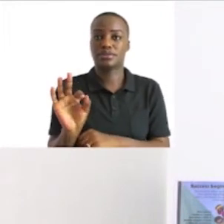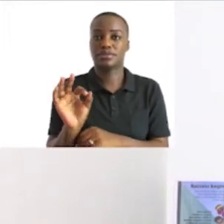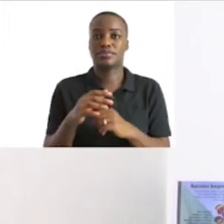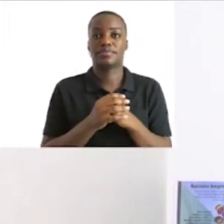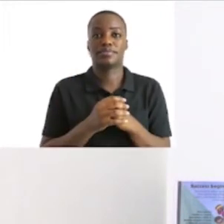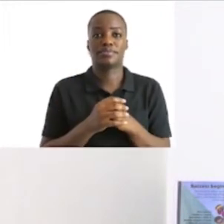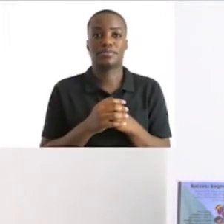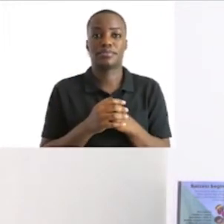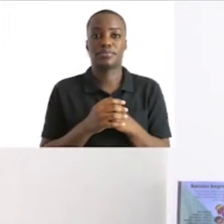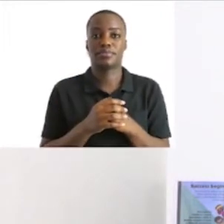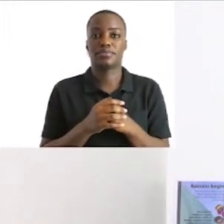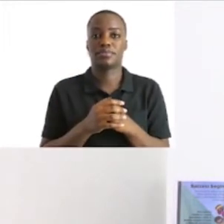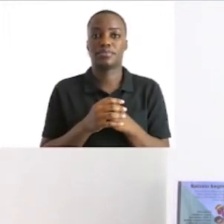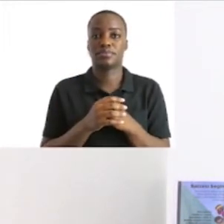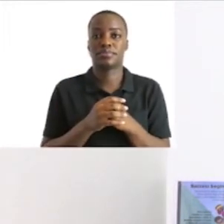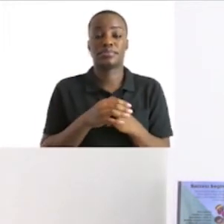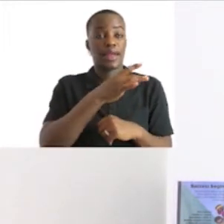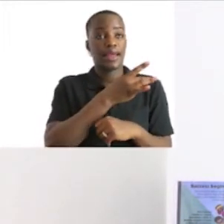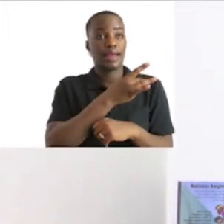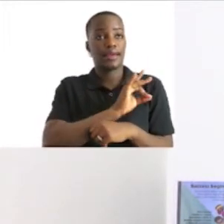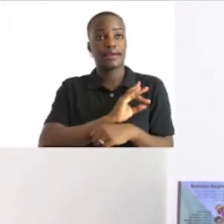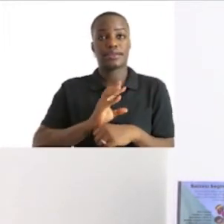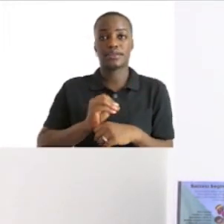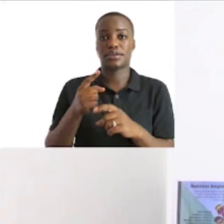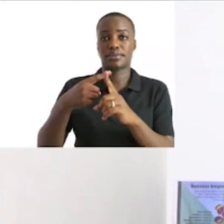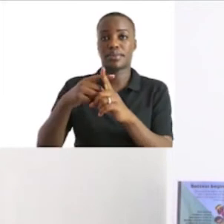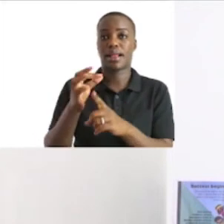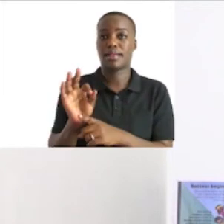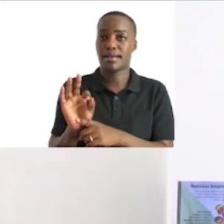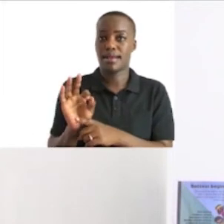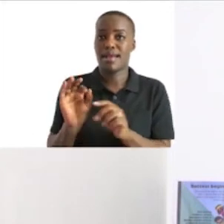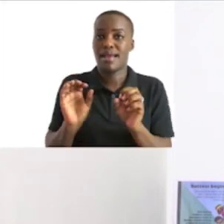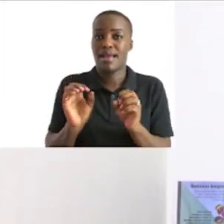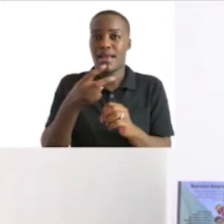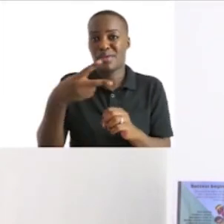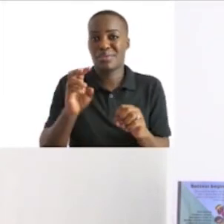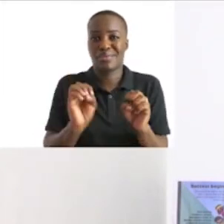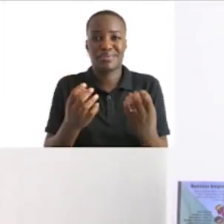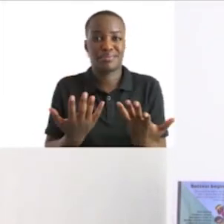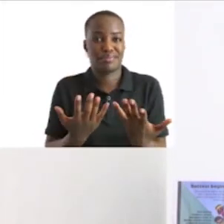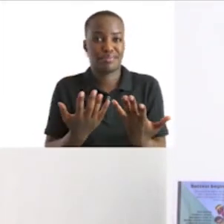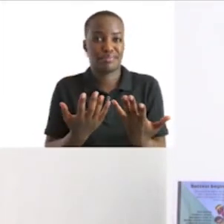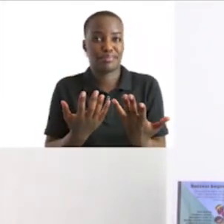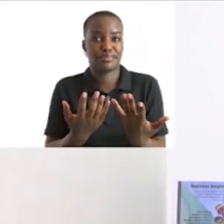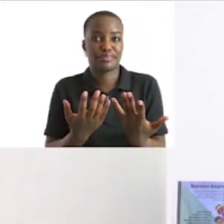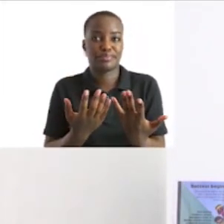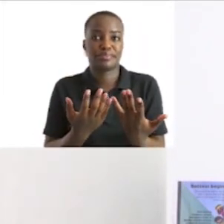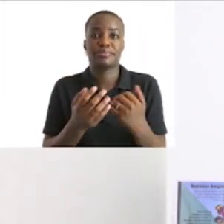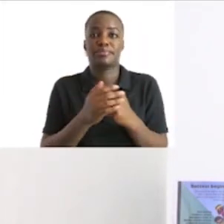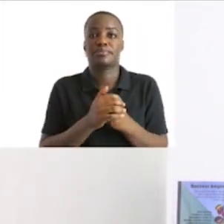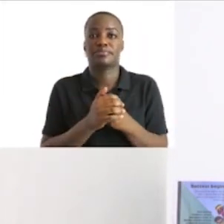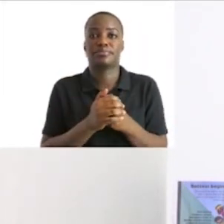9. So our 80 plus 9 will now be added. And remember, we said this was